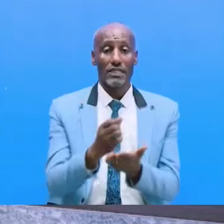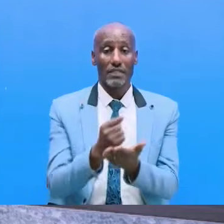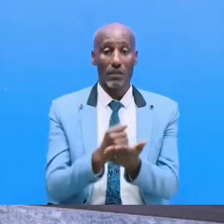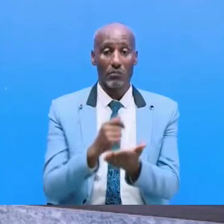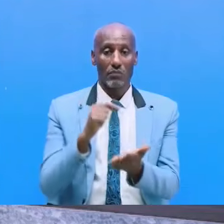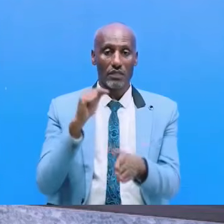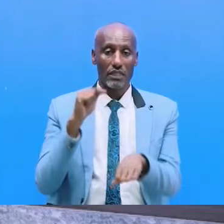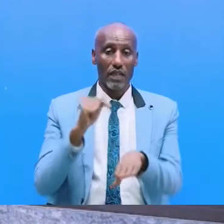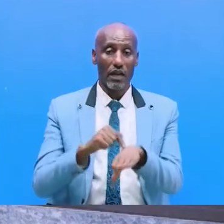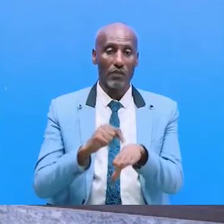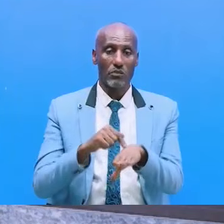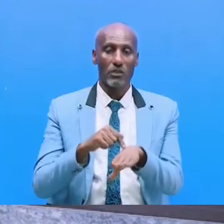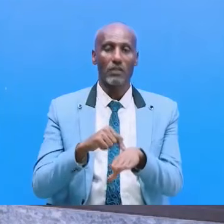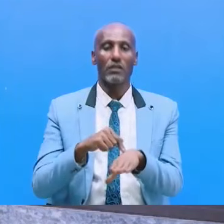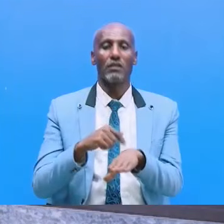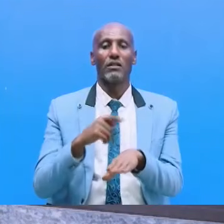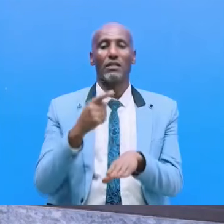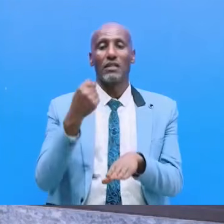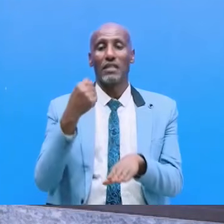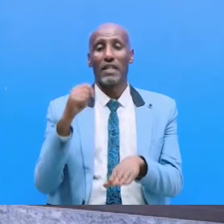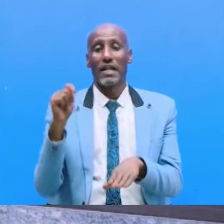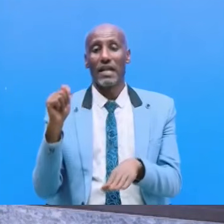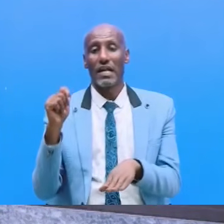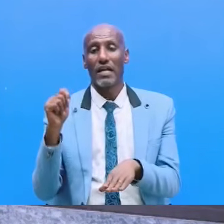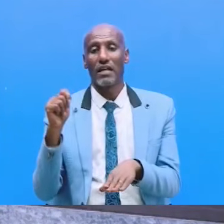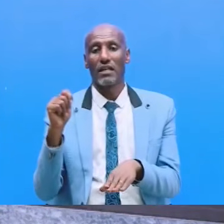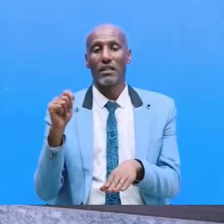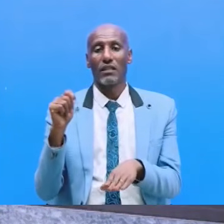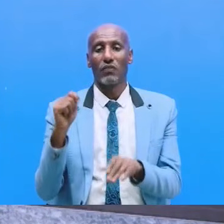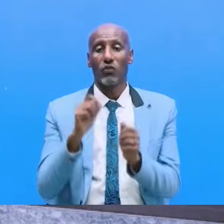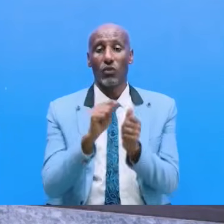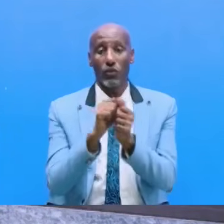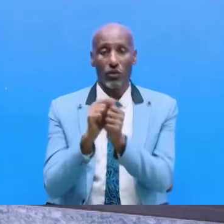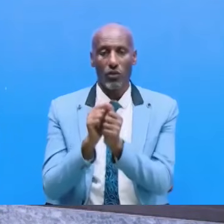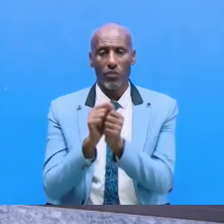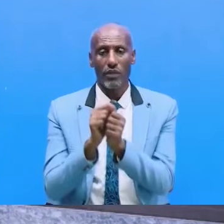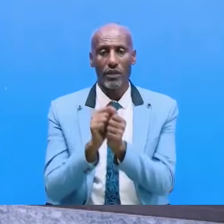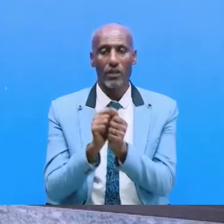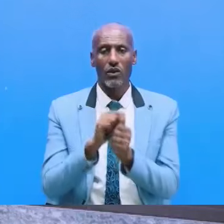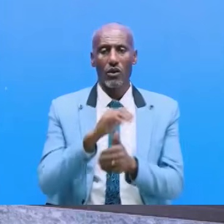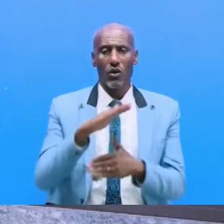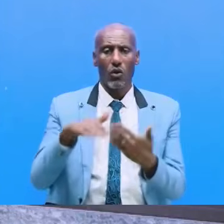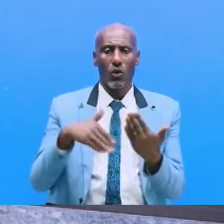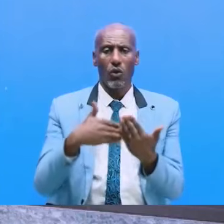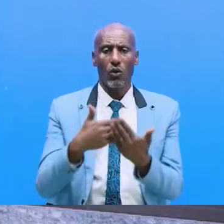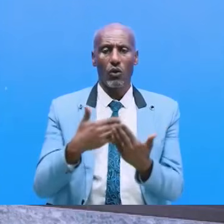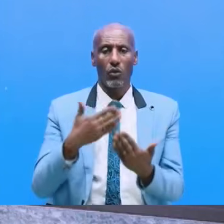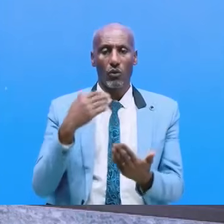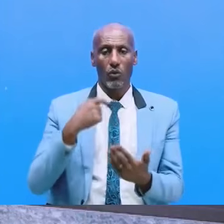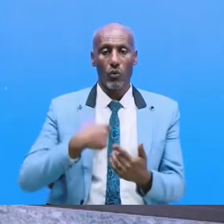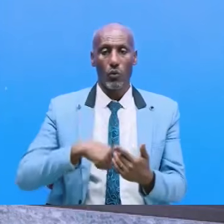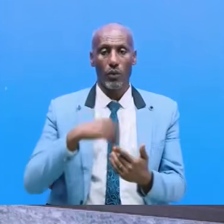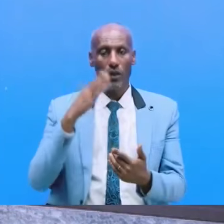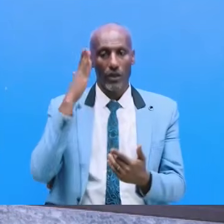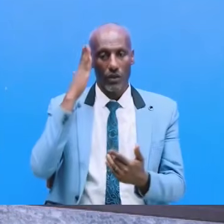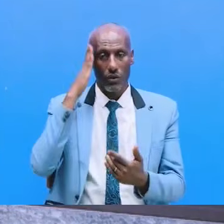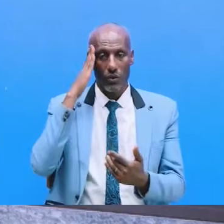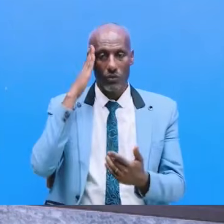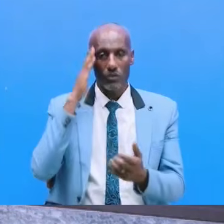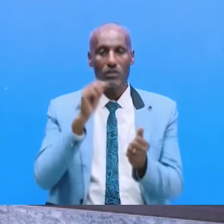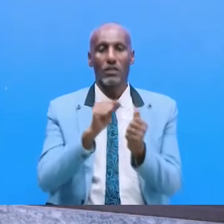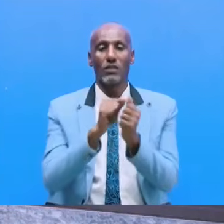use that commonly that we know it together. We know it together. For example, with your friends, with your teachers,